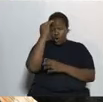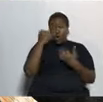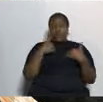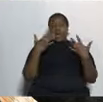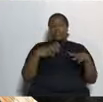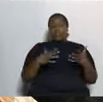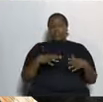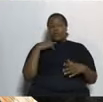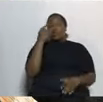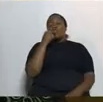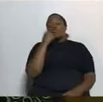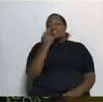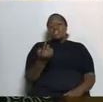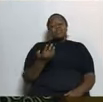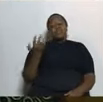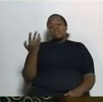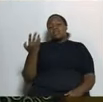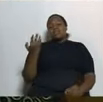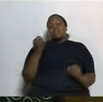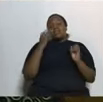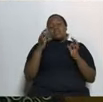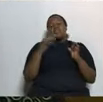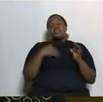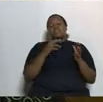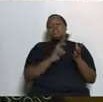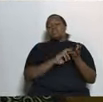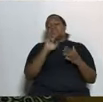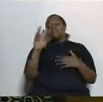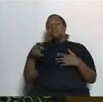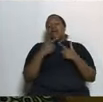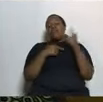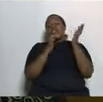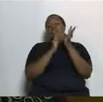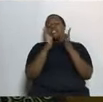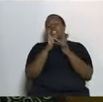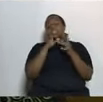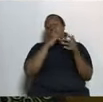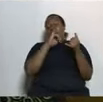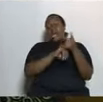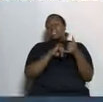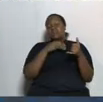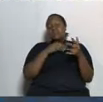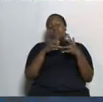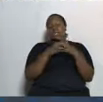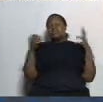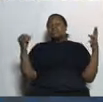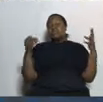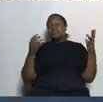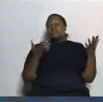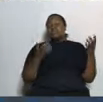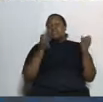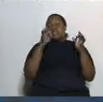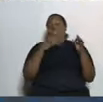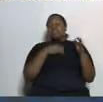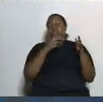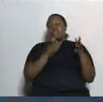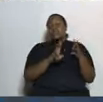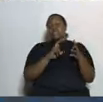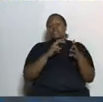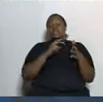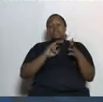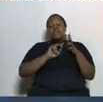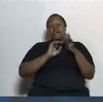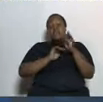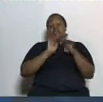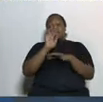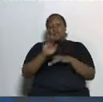that say, look, if I step out to follow Jesus, my husband's going to divorce me. If I step out to follow Jesus, my wife is